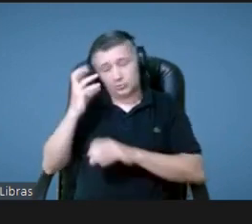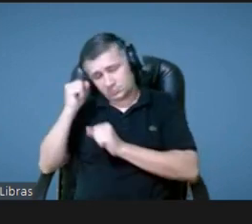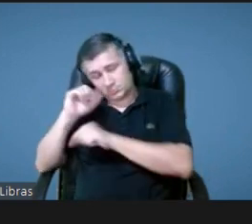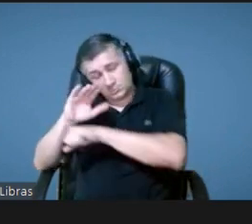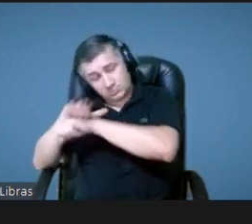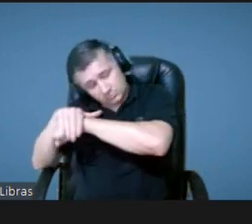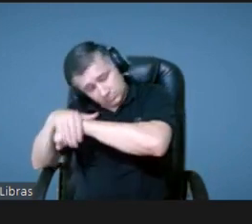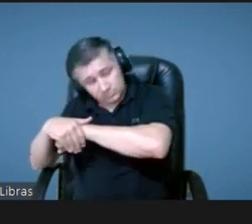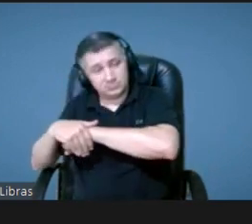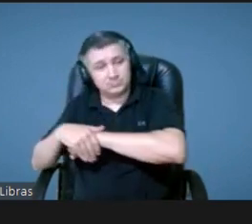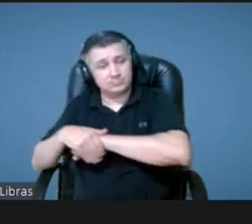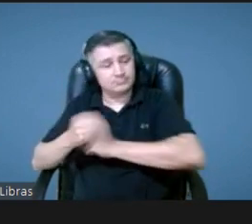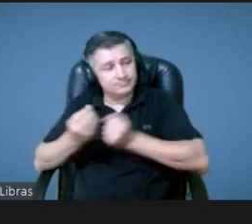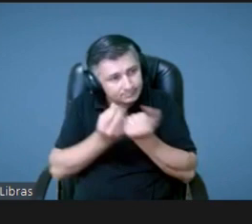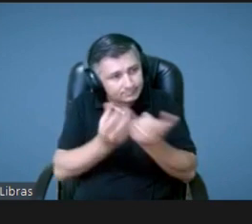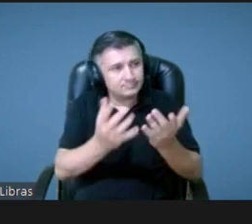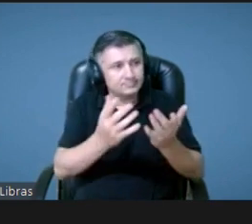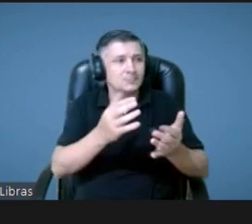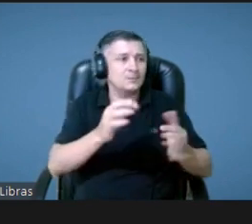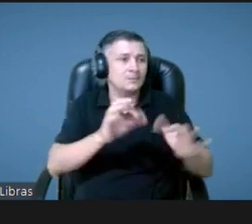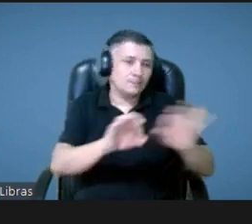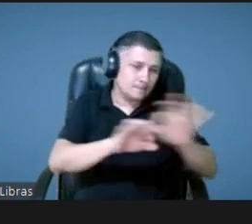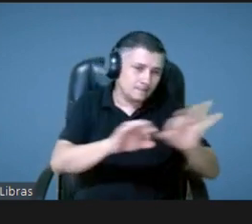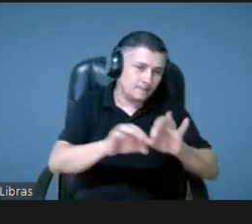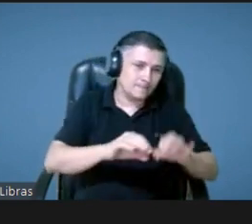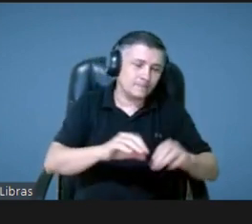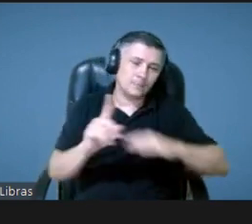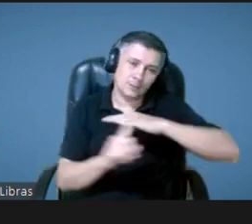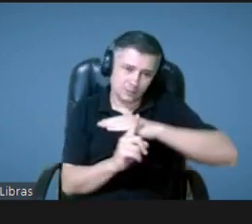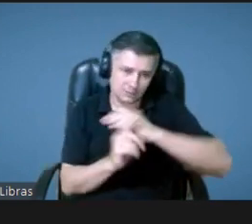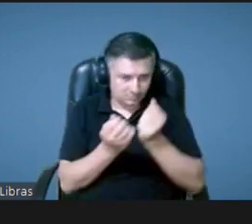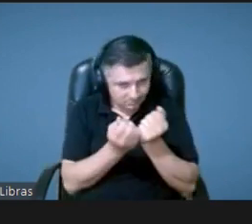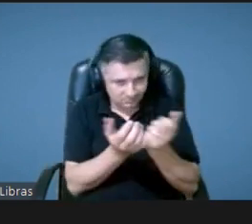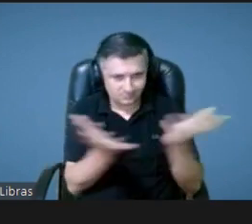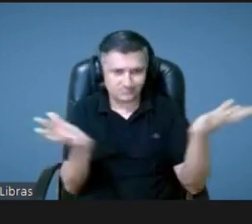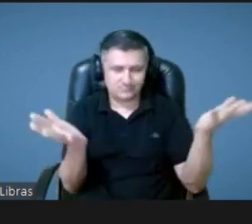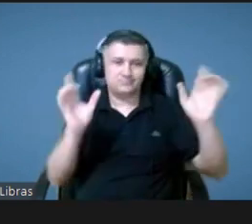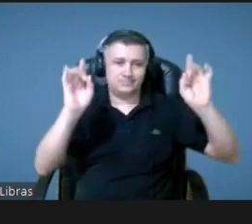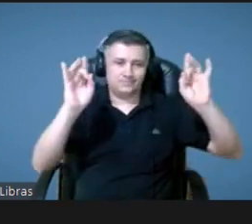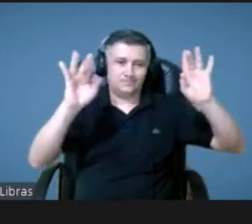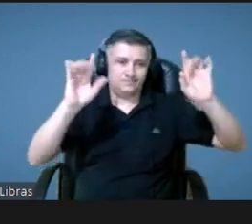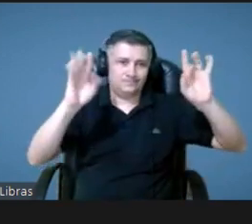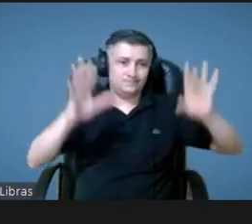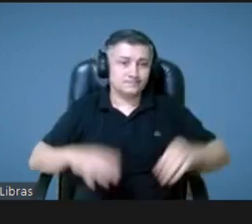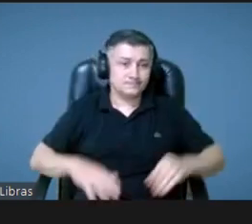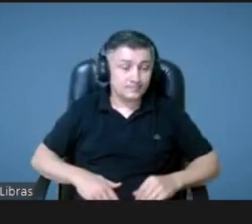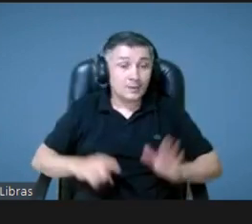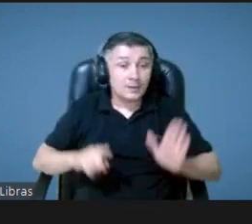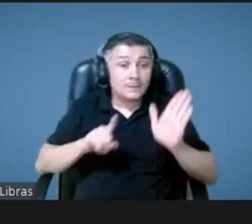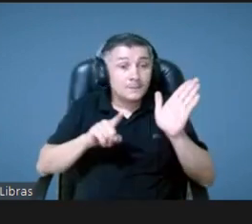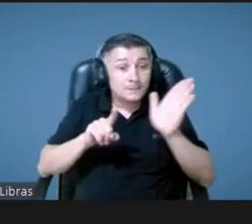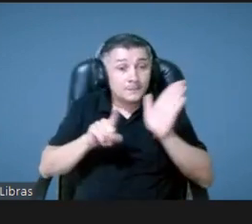to sleep late to bring quality and excellence to our very special customers.